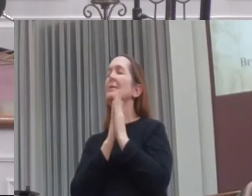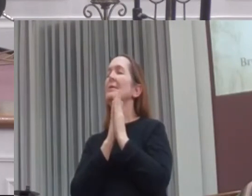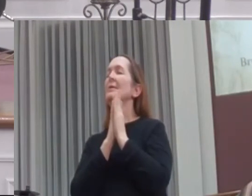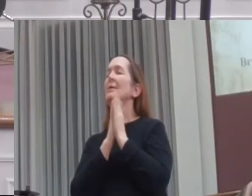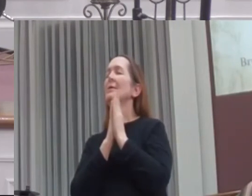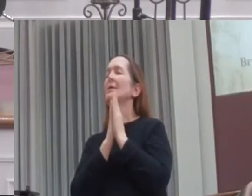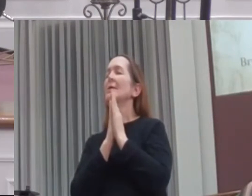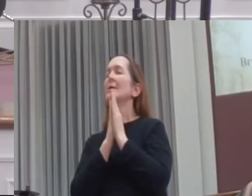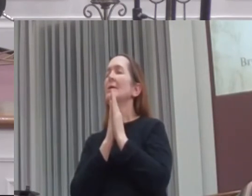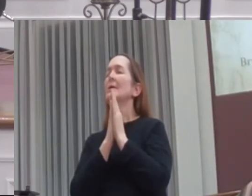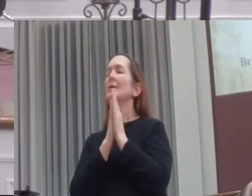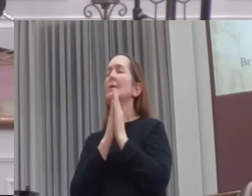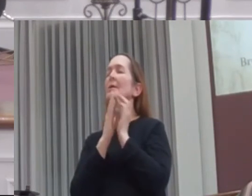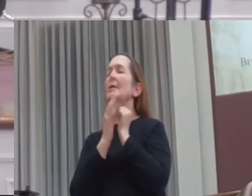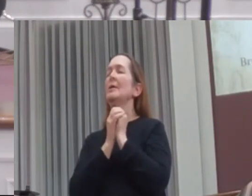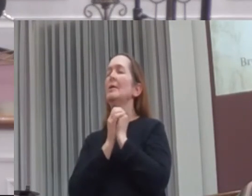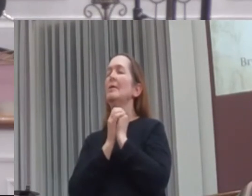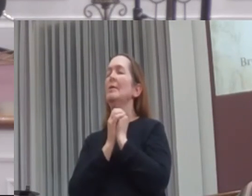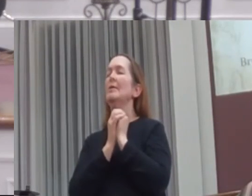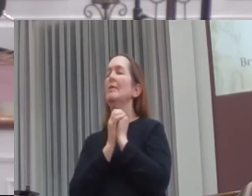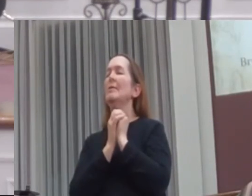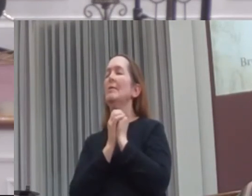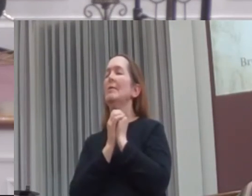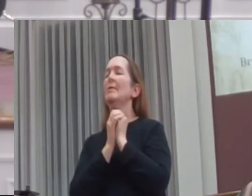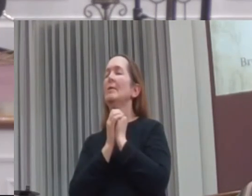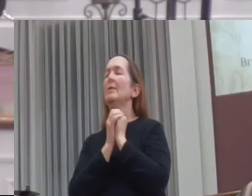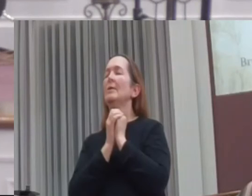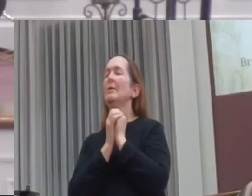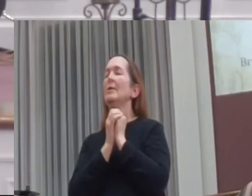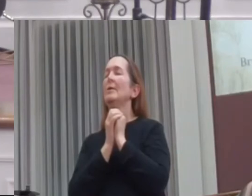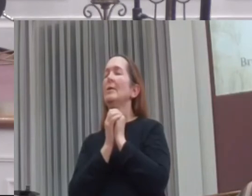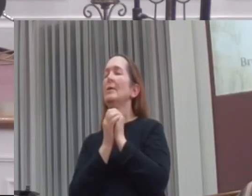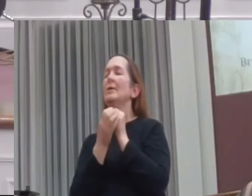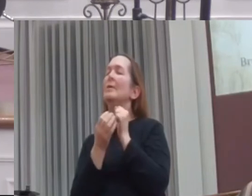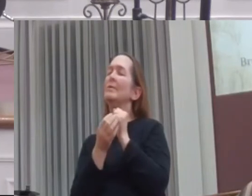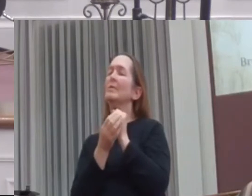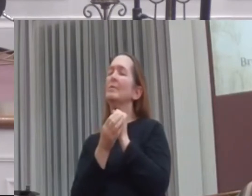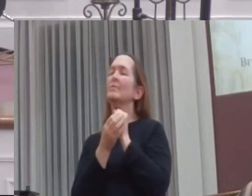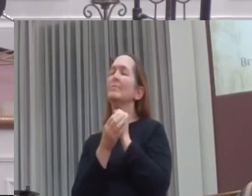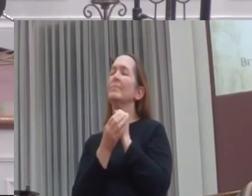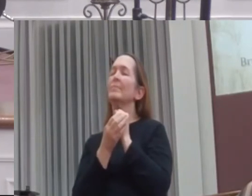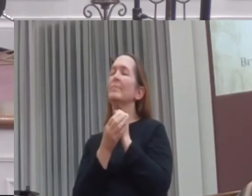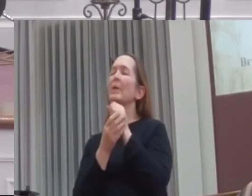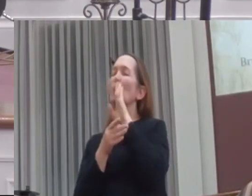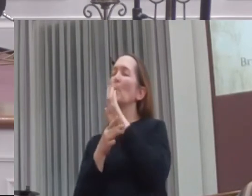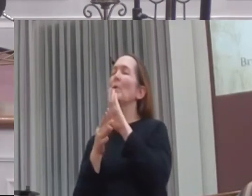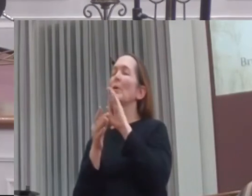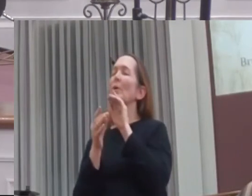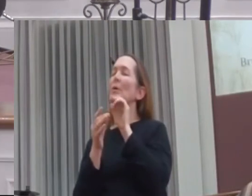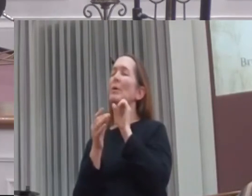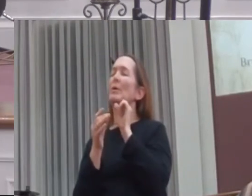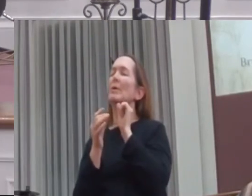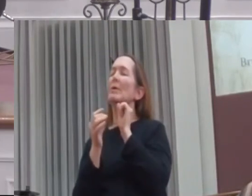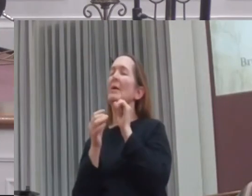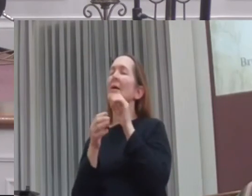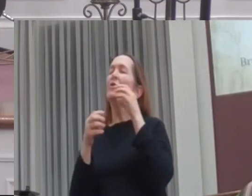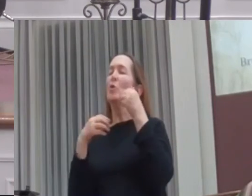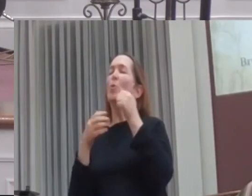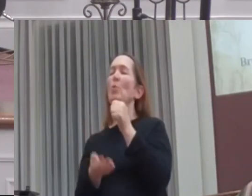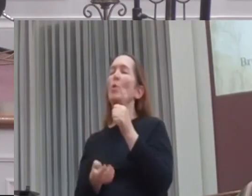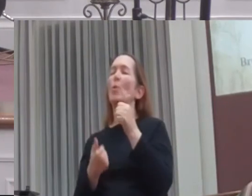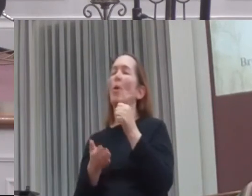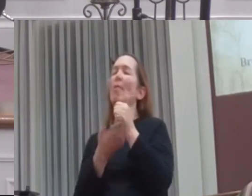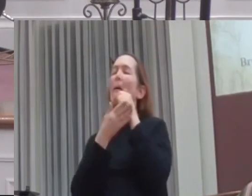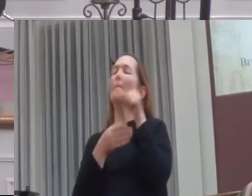prayer is the winning shot, Lord. I pray that you'll be with him and help him in all of his issues or whatever he needs, Lord, and that you'll work in his heart and he'll